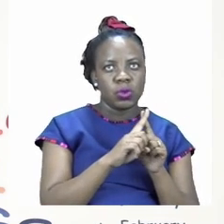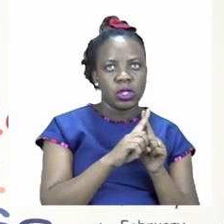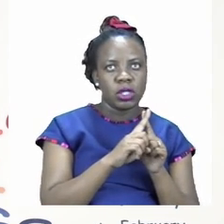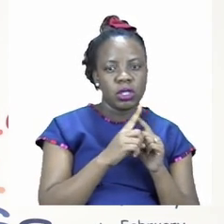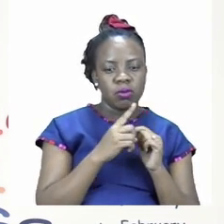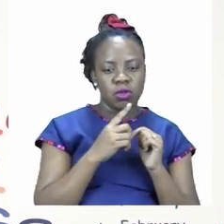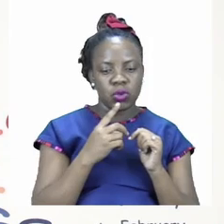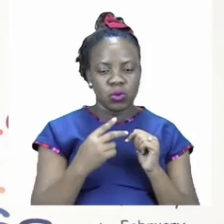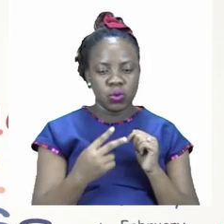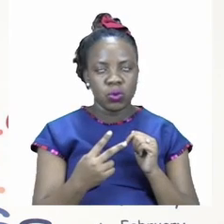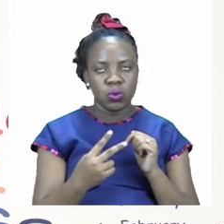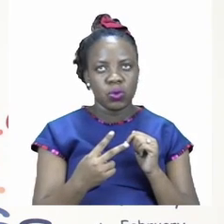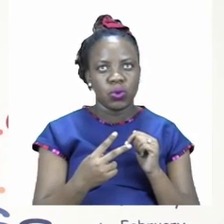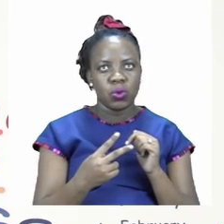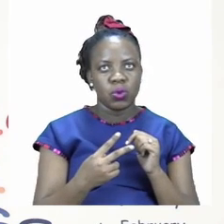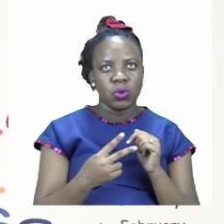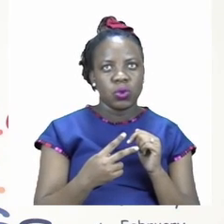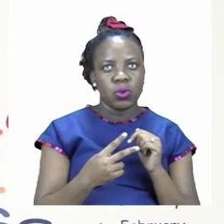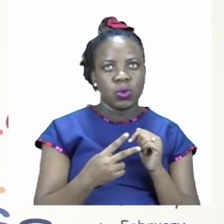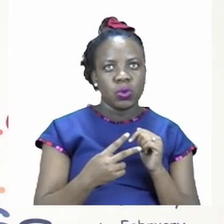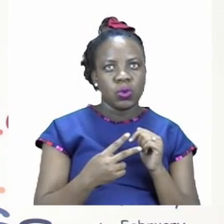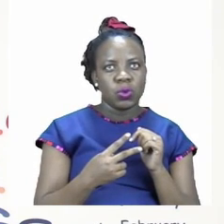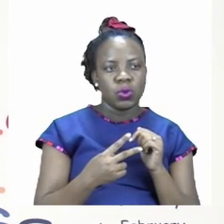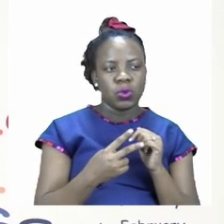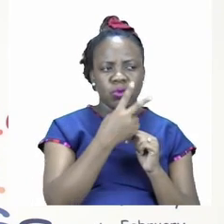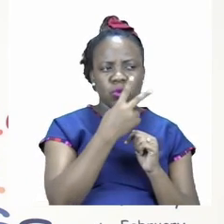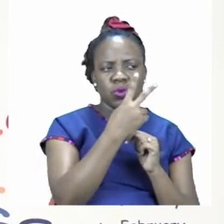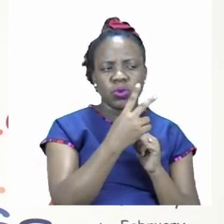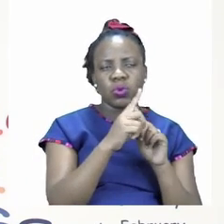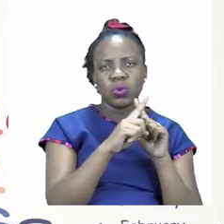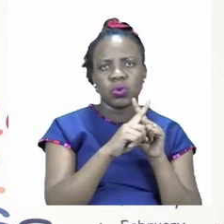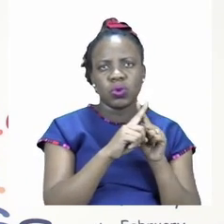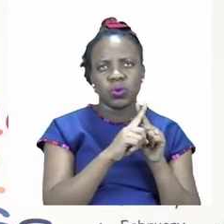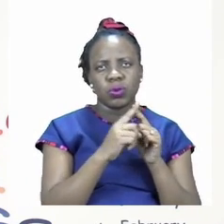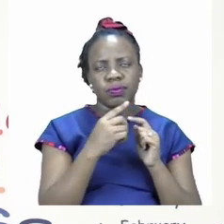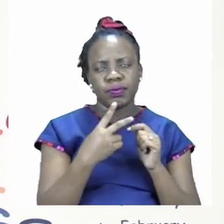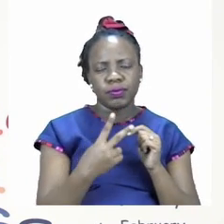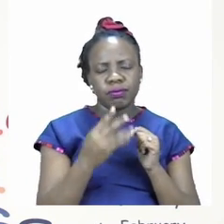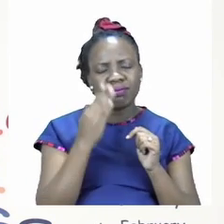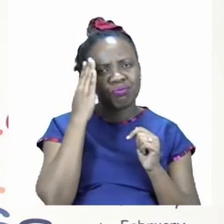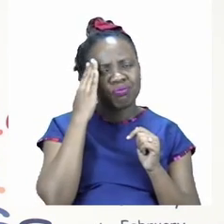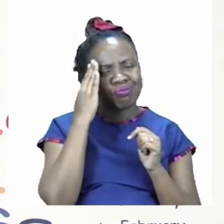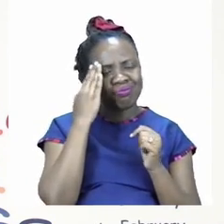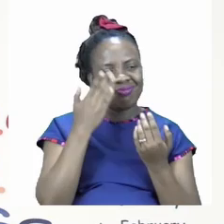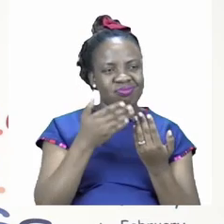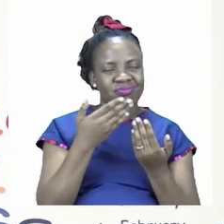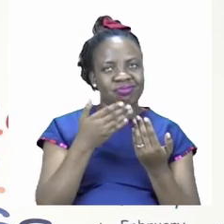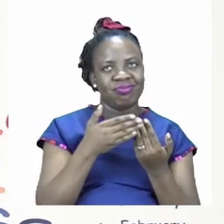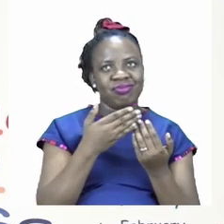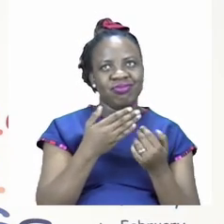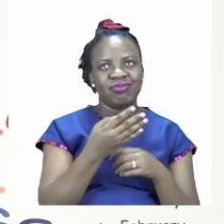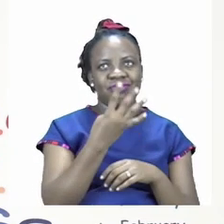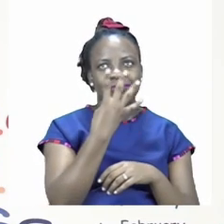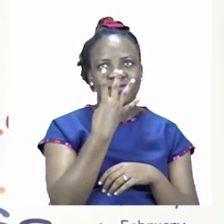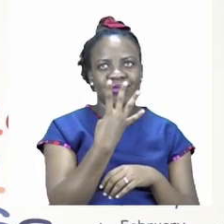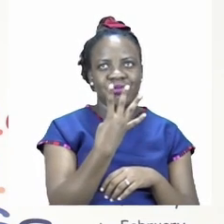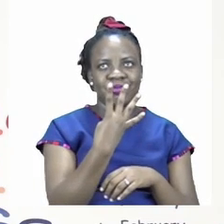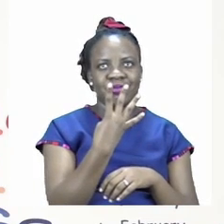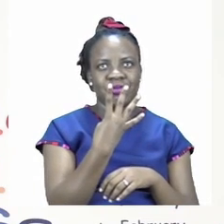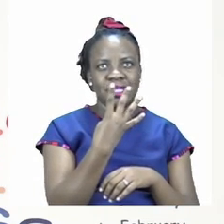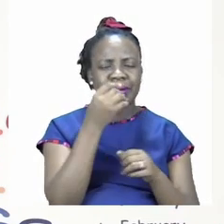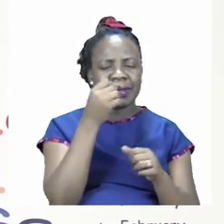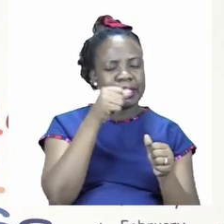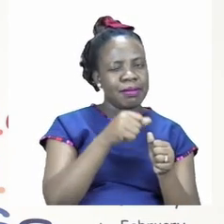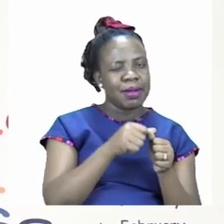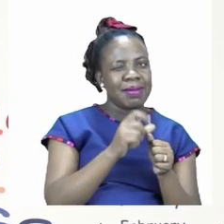times 2. 2 times 2, boys and girls, we already know is 4. But we have this